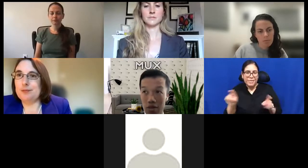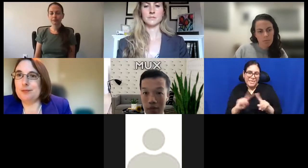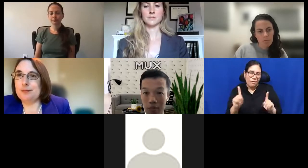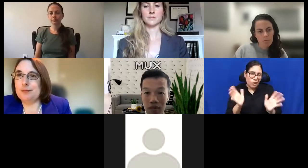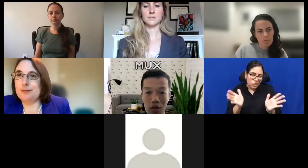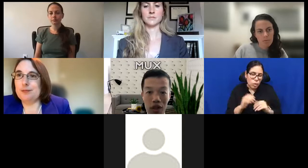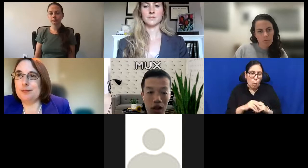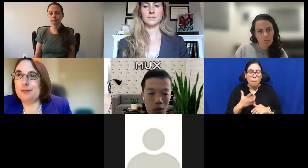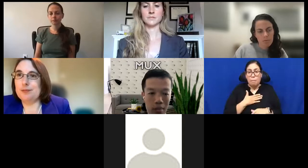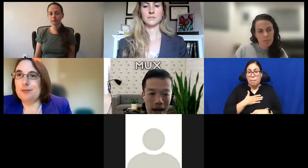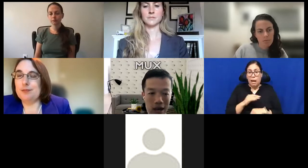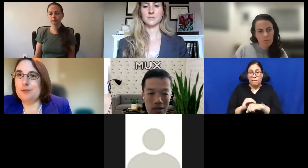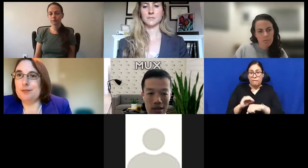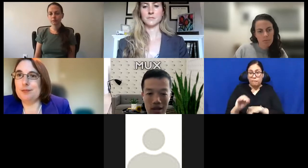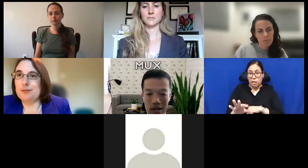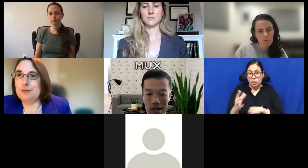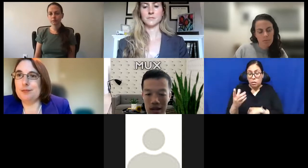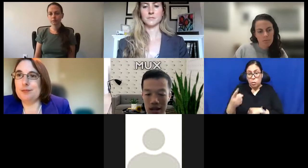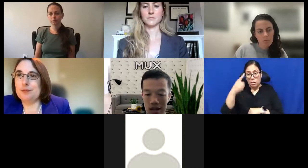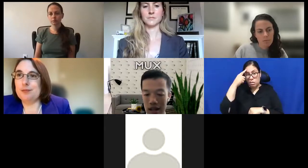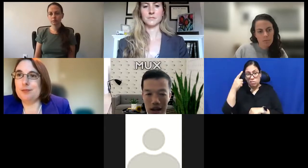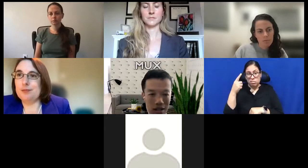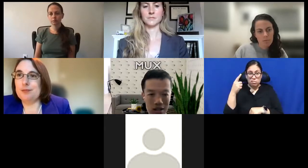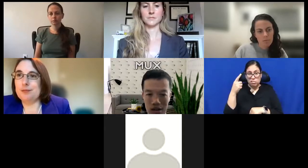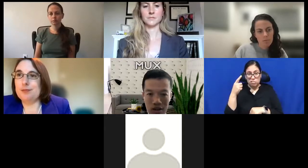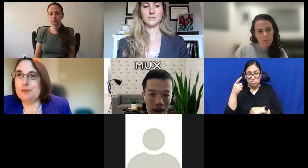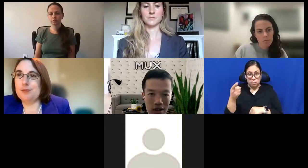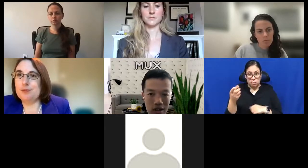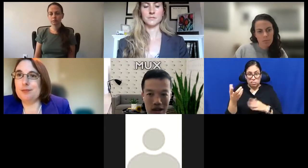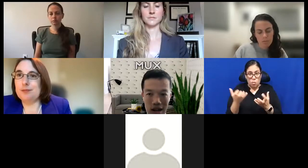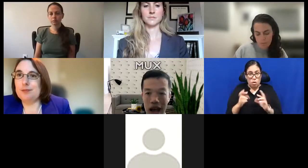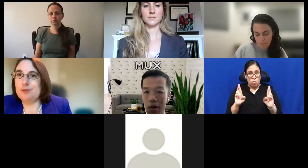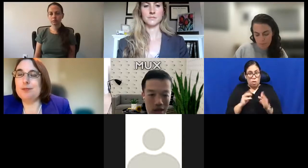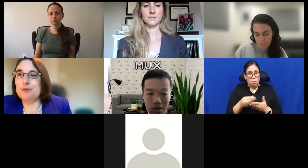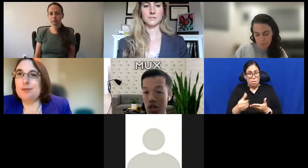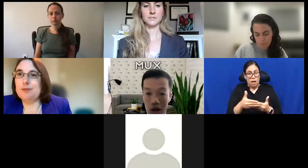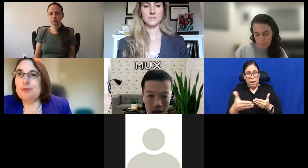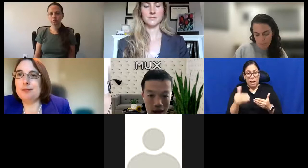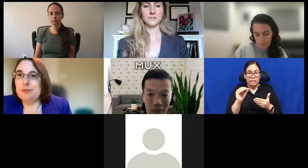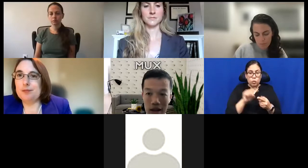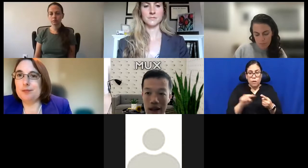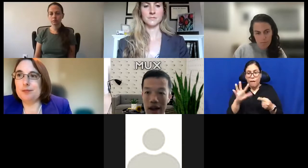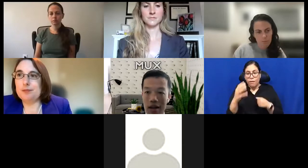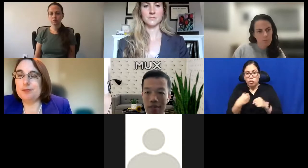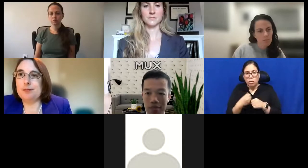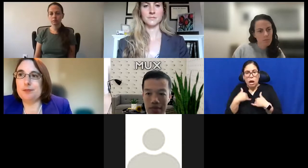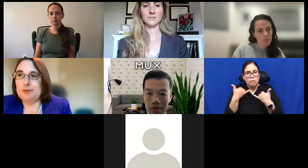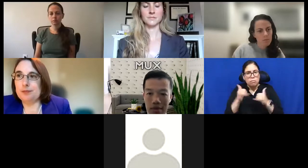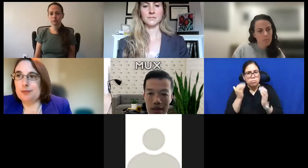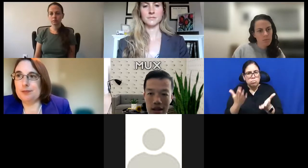I guess my advice would be, if you don't think you want to buy a house in the next 0 to 5 years, I would still start looking,